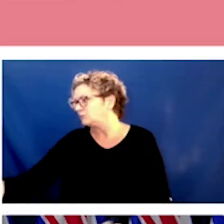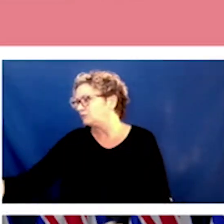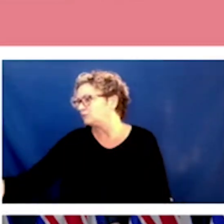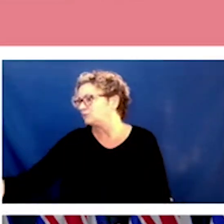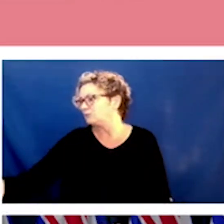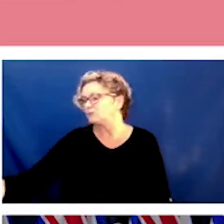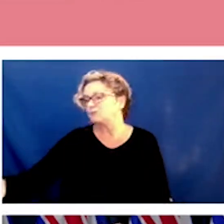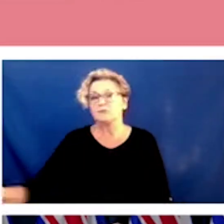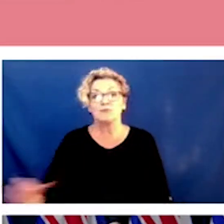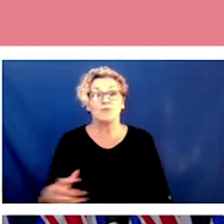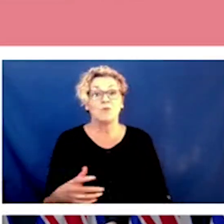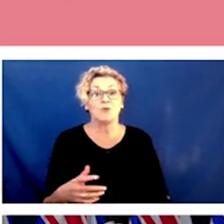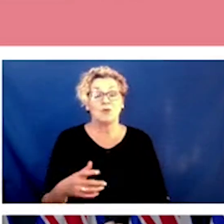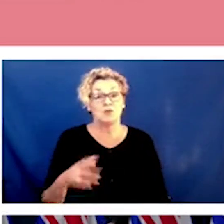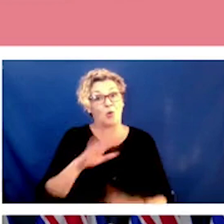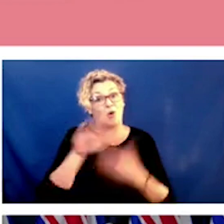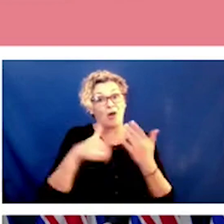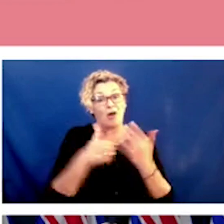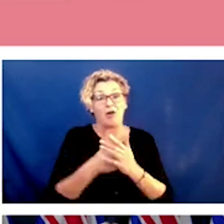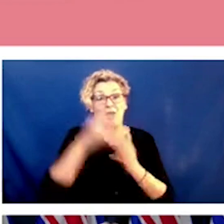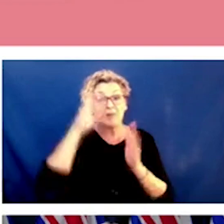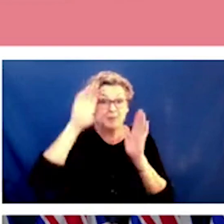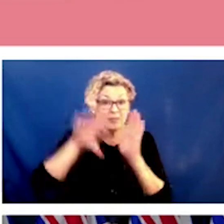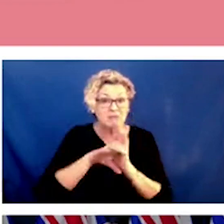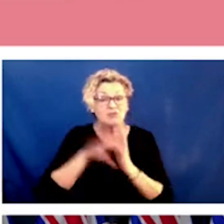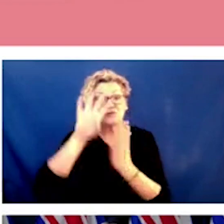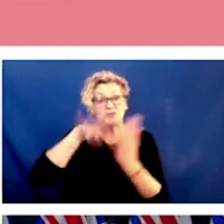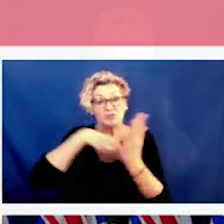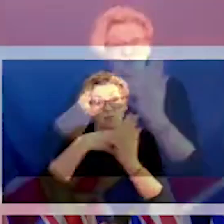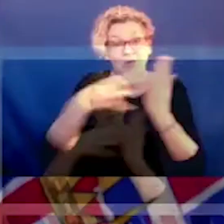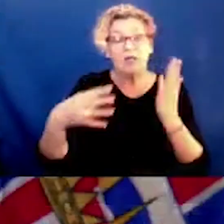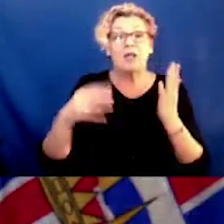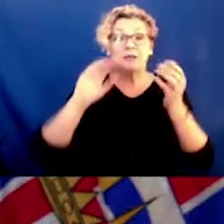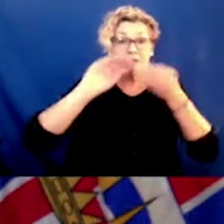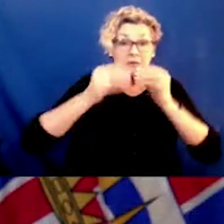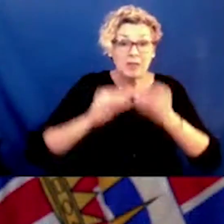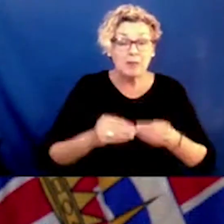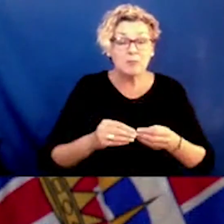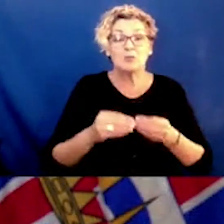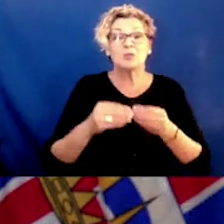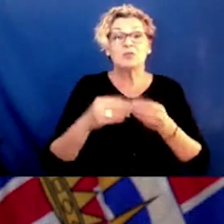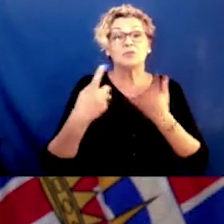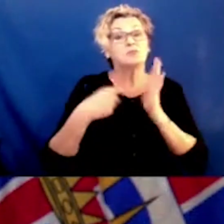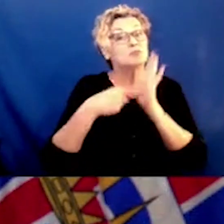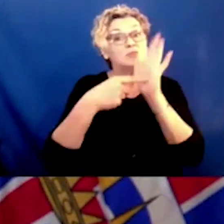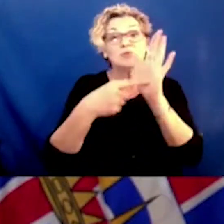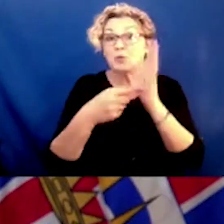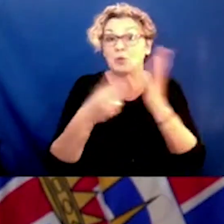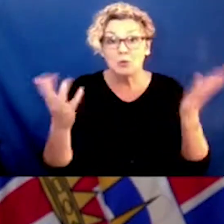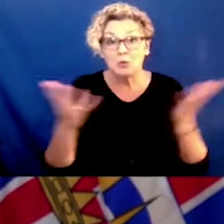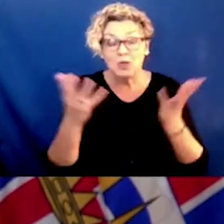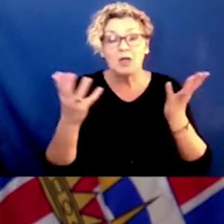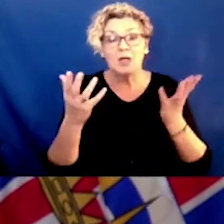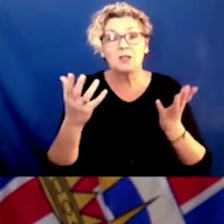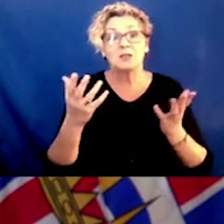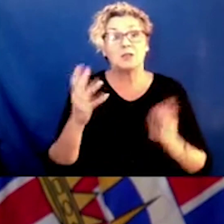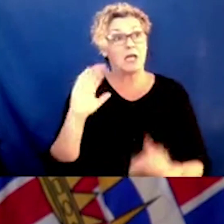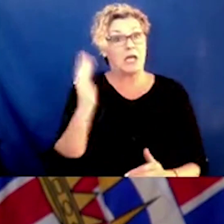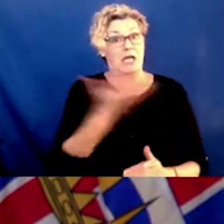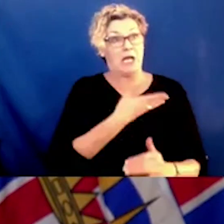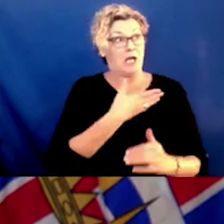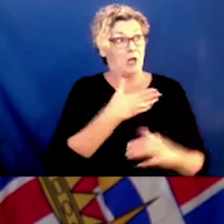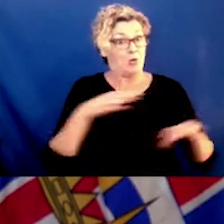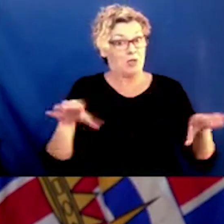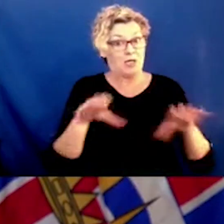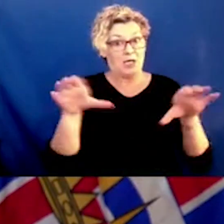curve. We've started to do the things that we know will help us get through these next few months together, and that was to keep